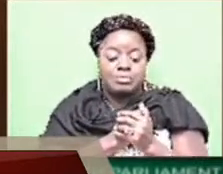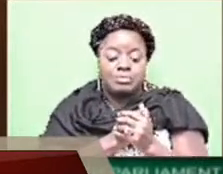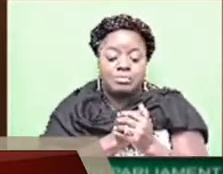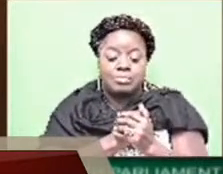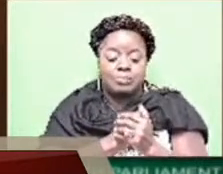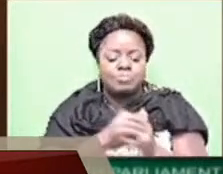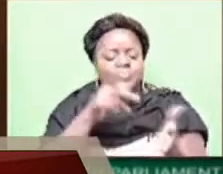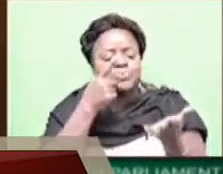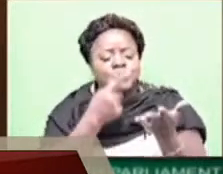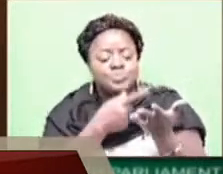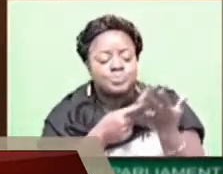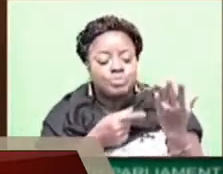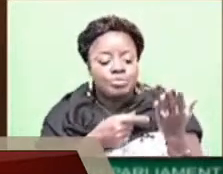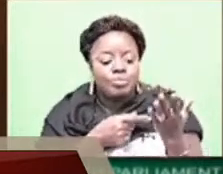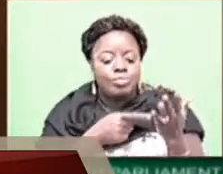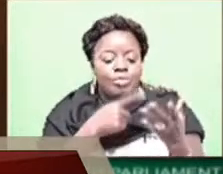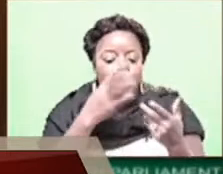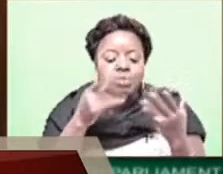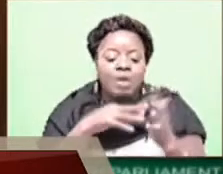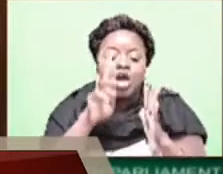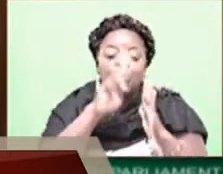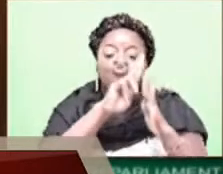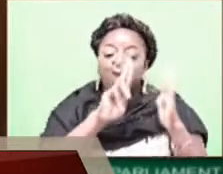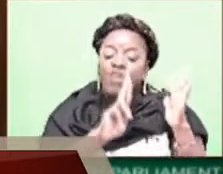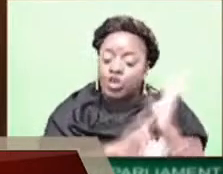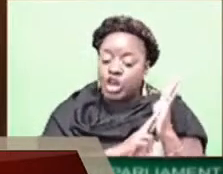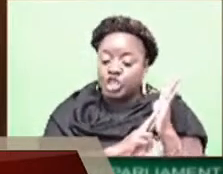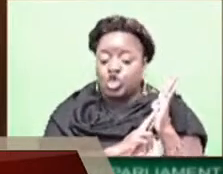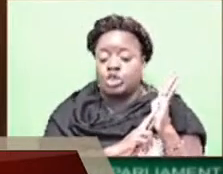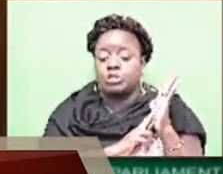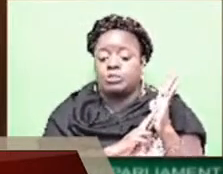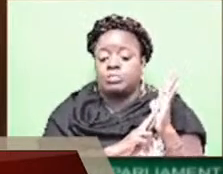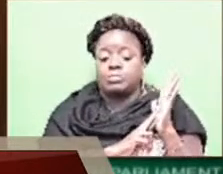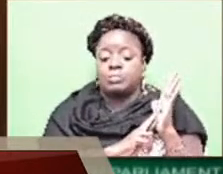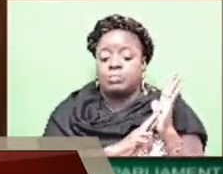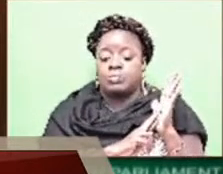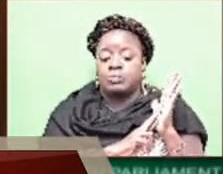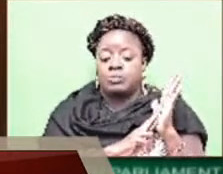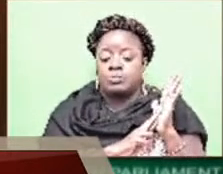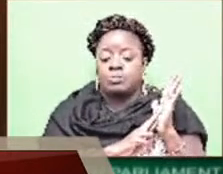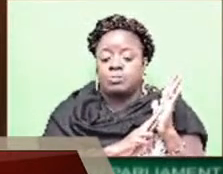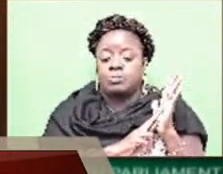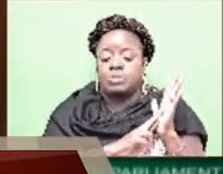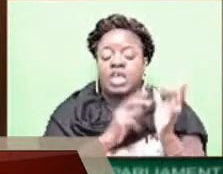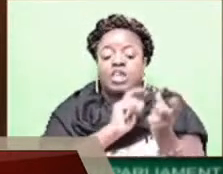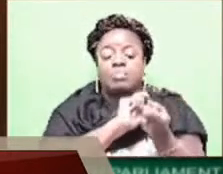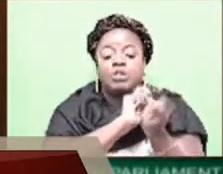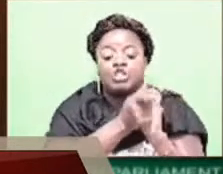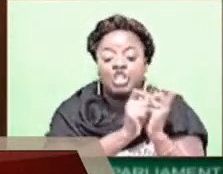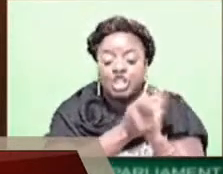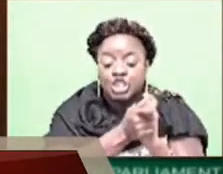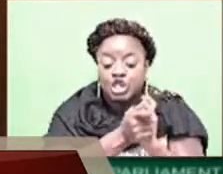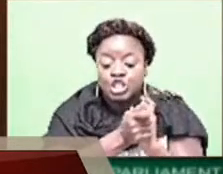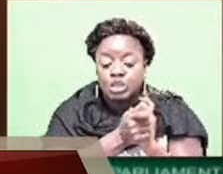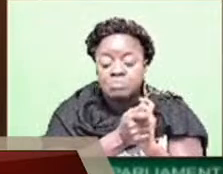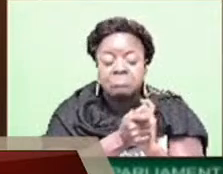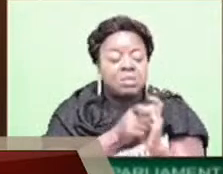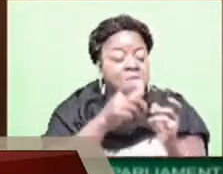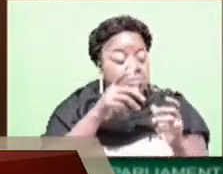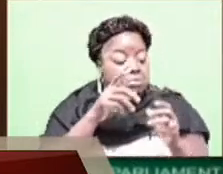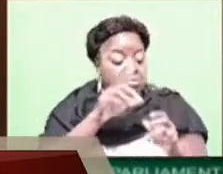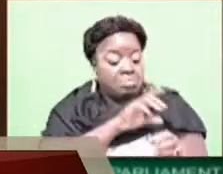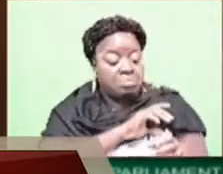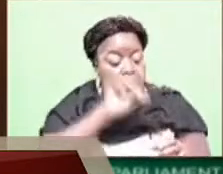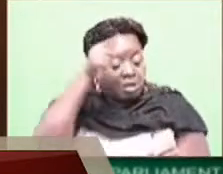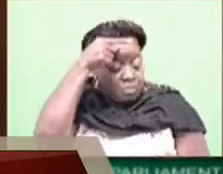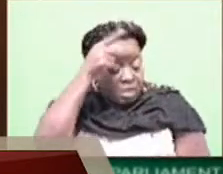to be applied by way of regulations. Regulations can be adjusted dynamically and from time to time in the